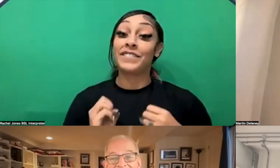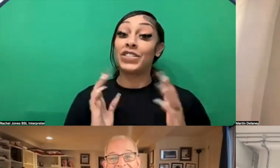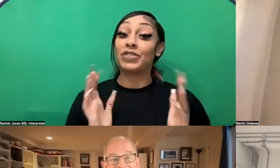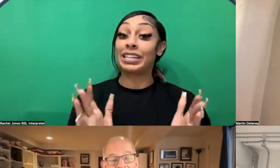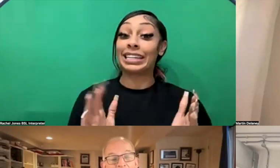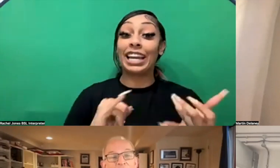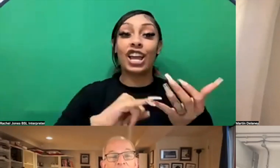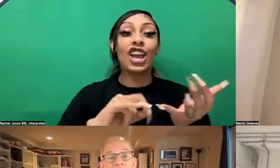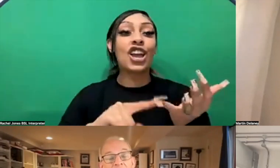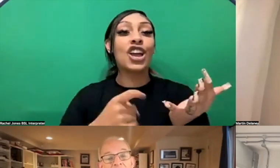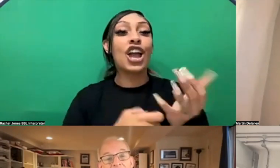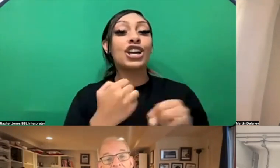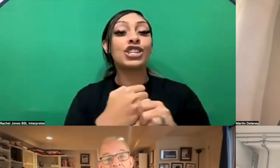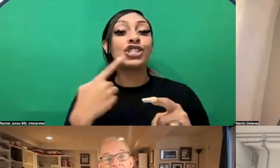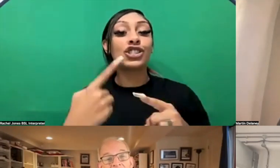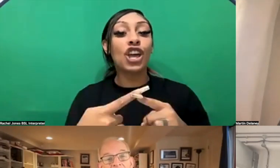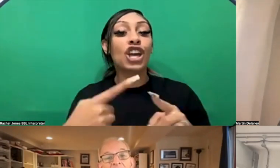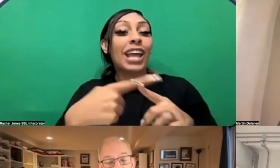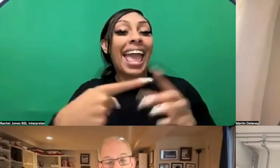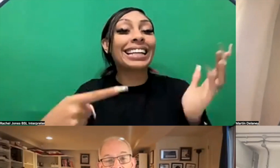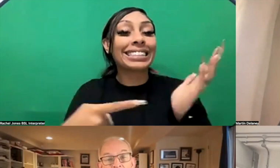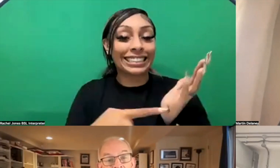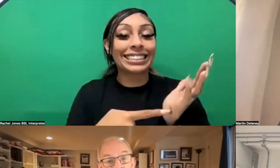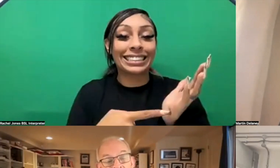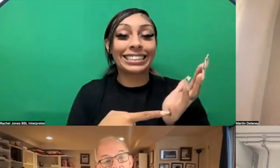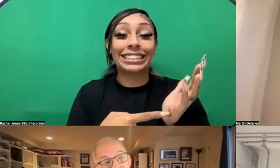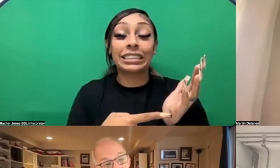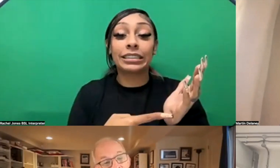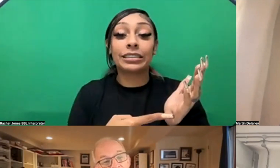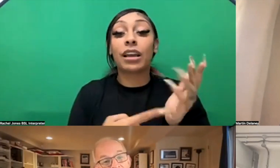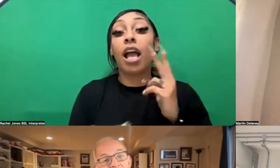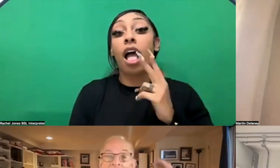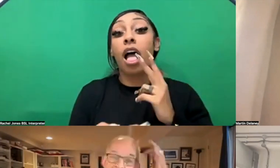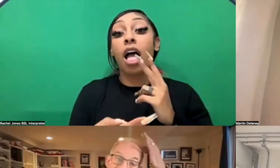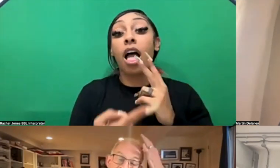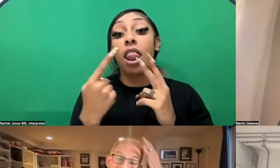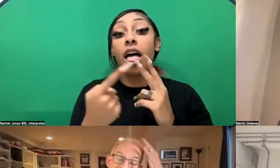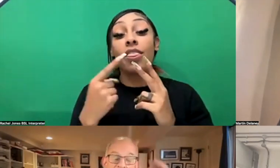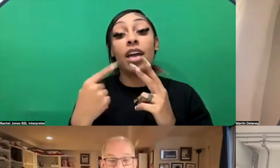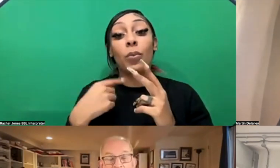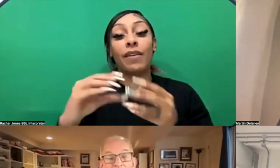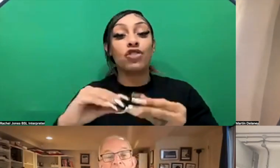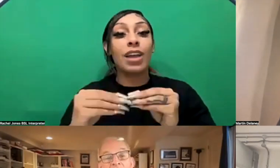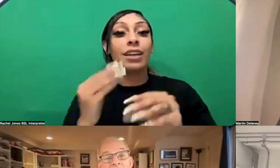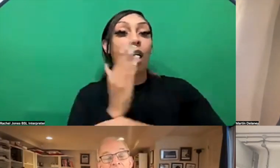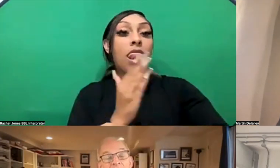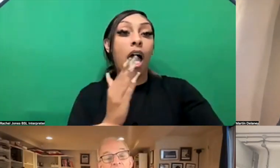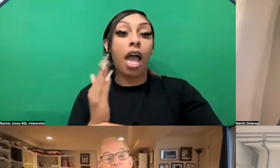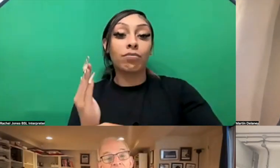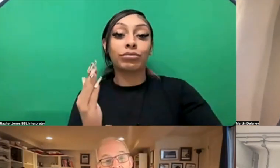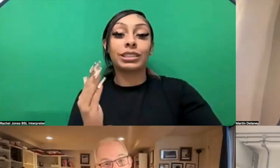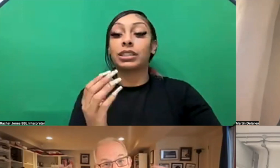highly capable, and I and a few other LinnStrument players have created a library for it that comes with it. And